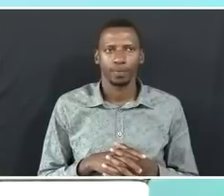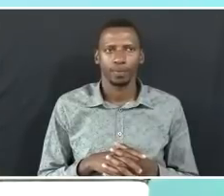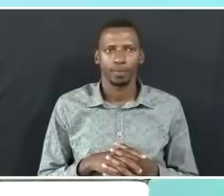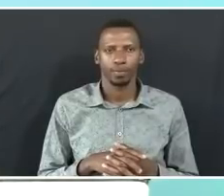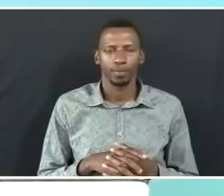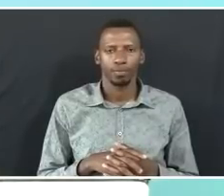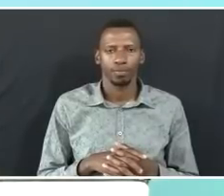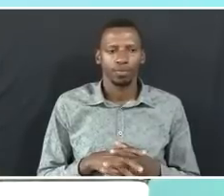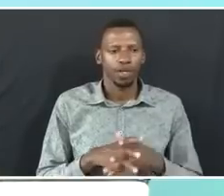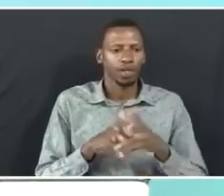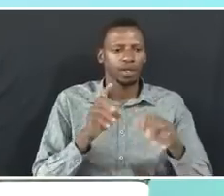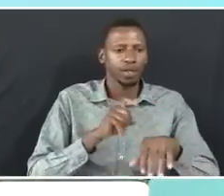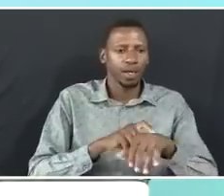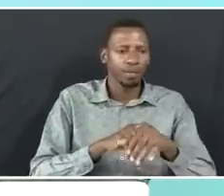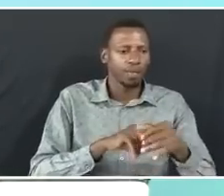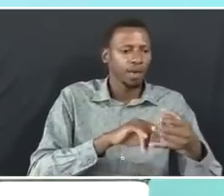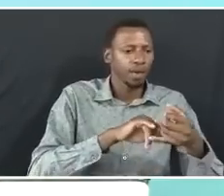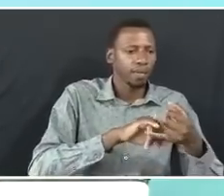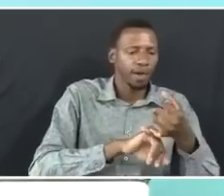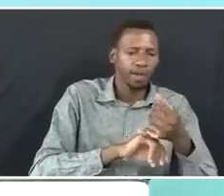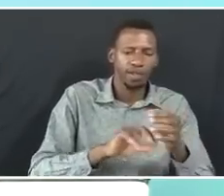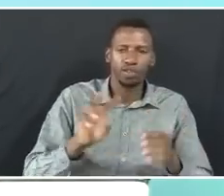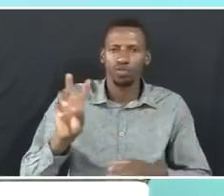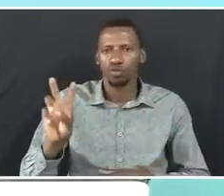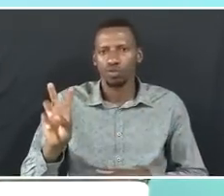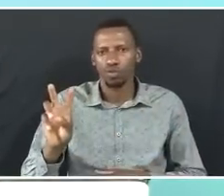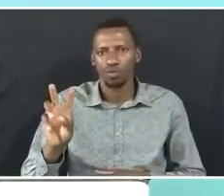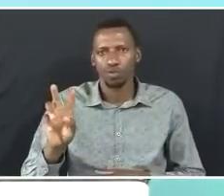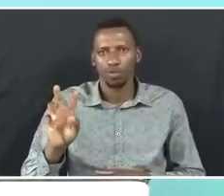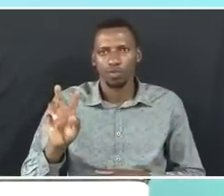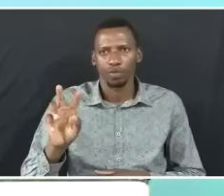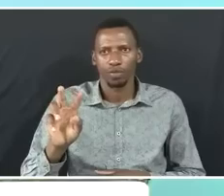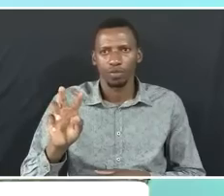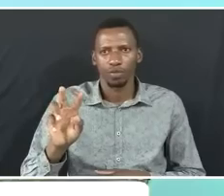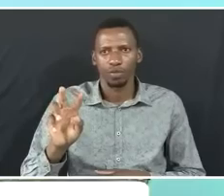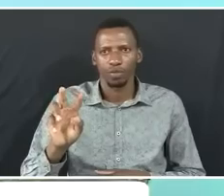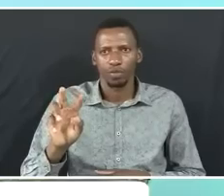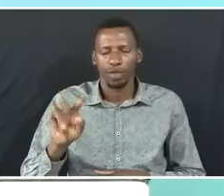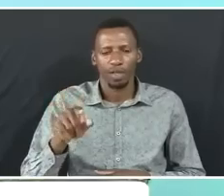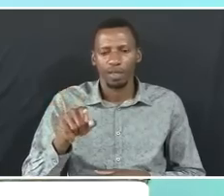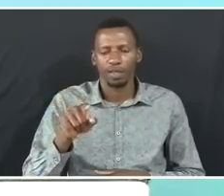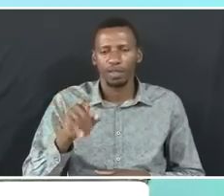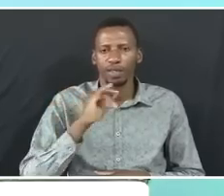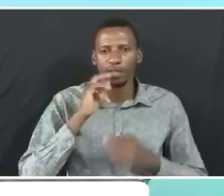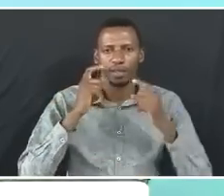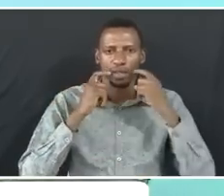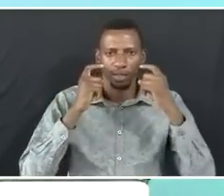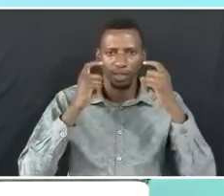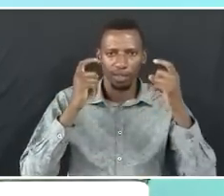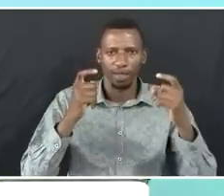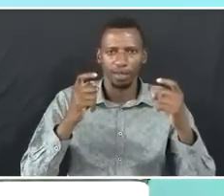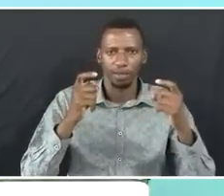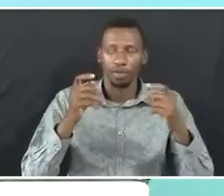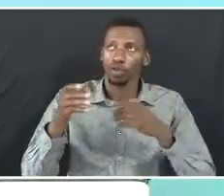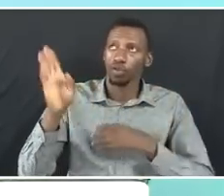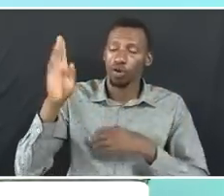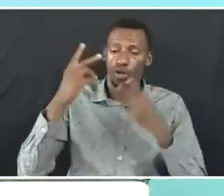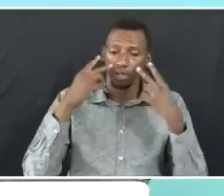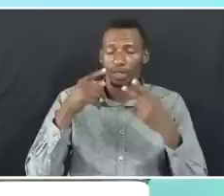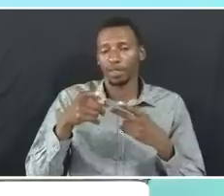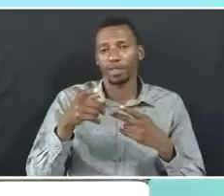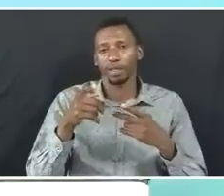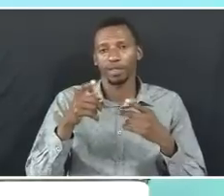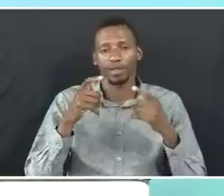Polygamy is sin in the eyes of a holy God. And there's no way to justify